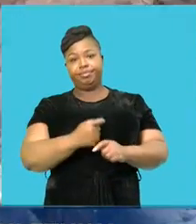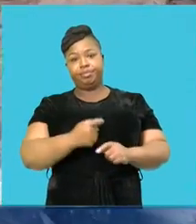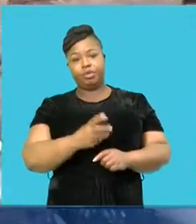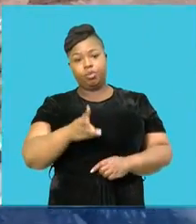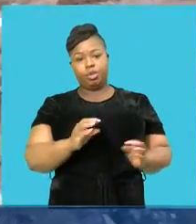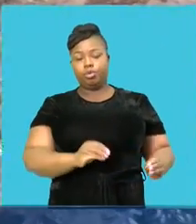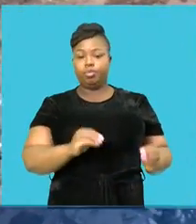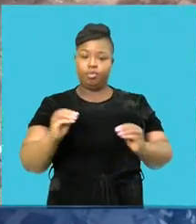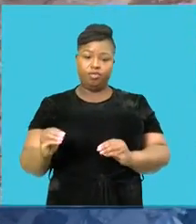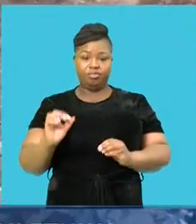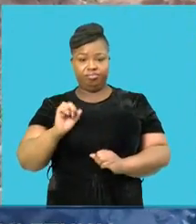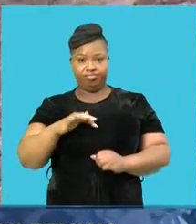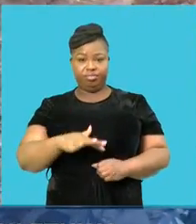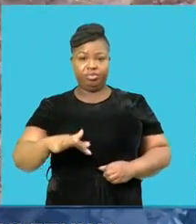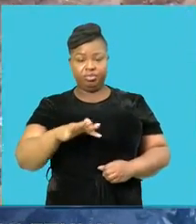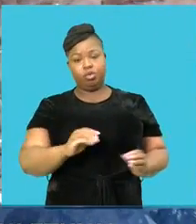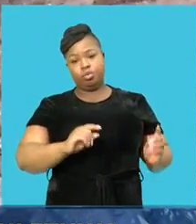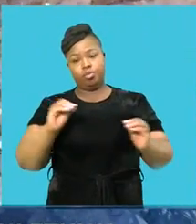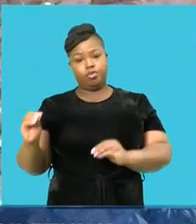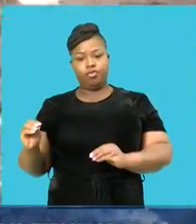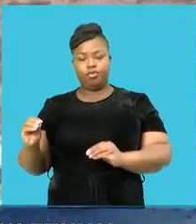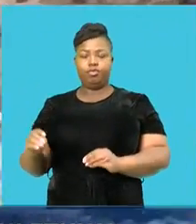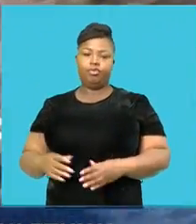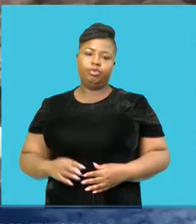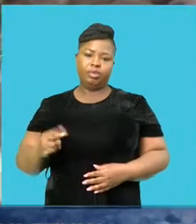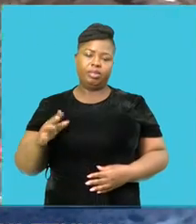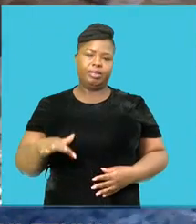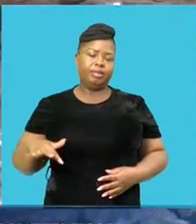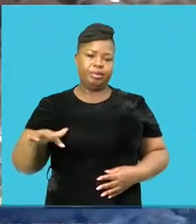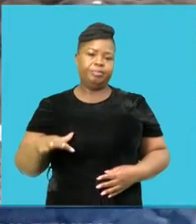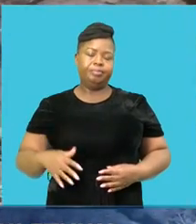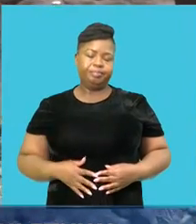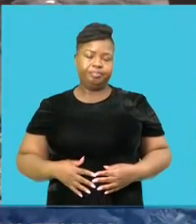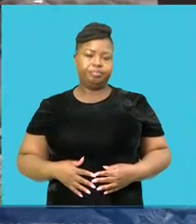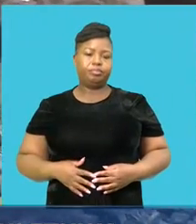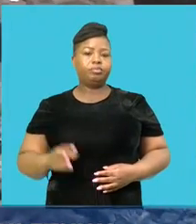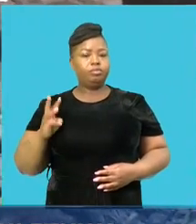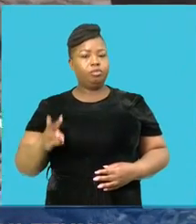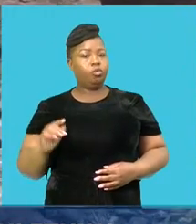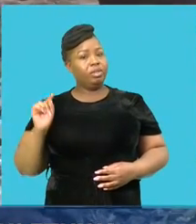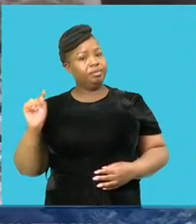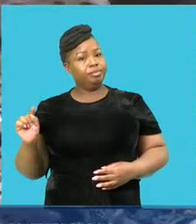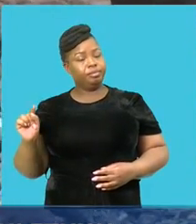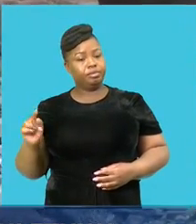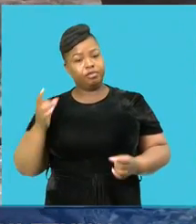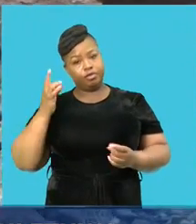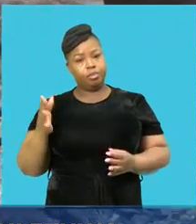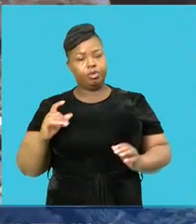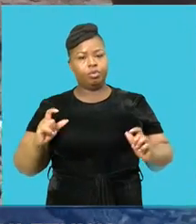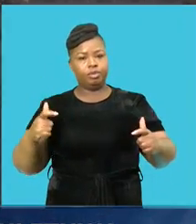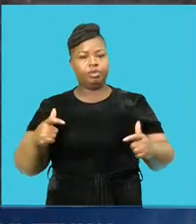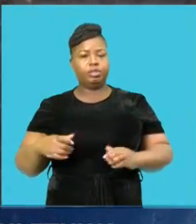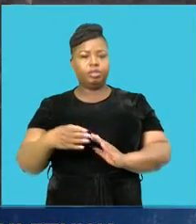from wherever they are to the informal settlements that are going to be developed. We are going to take this issue to committee